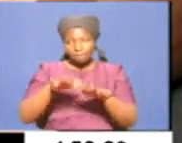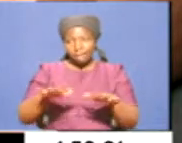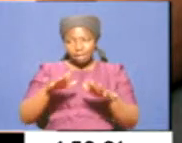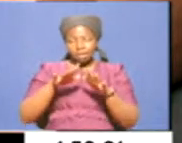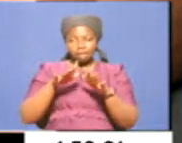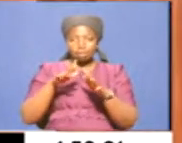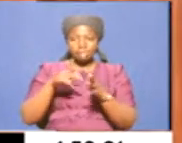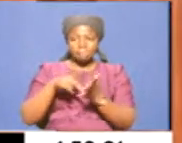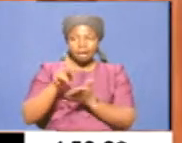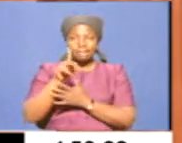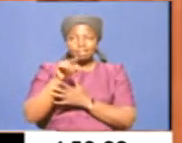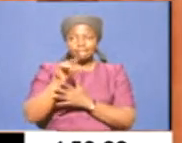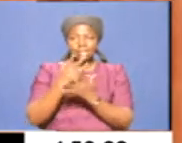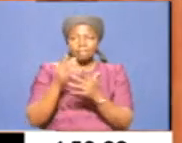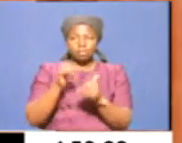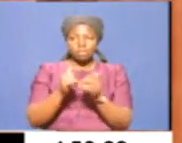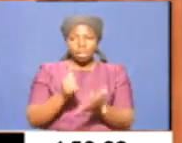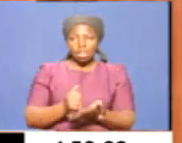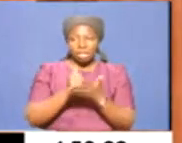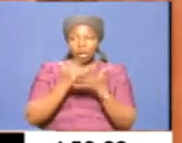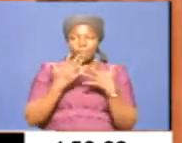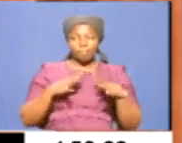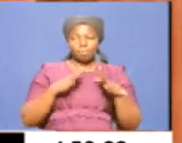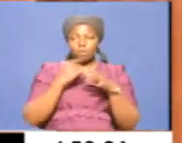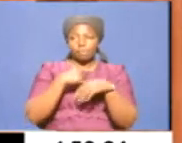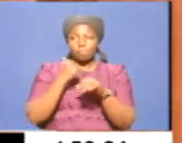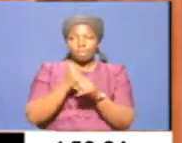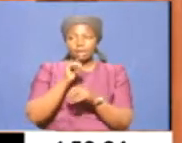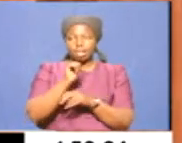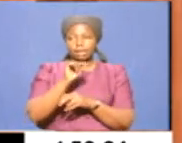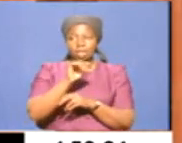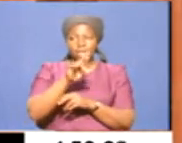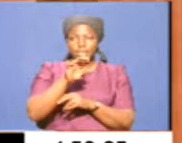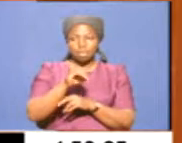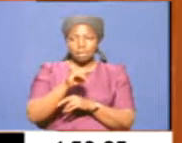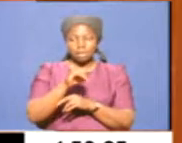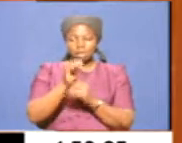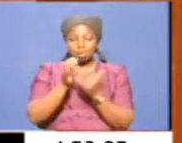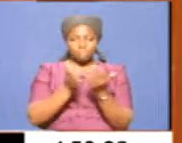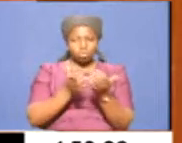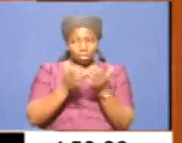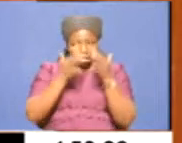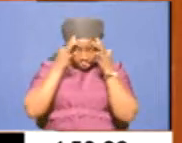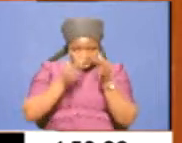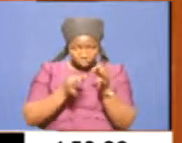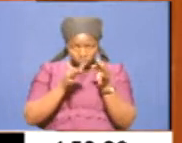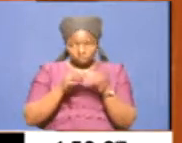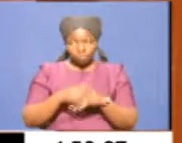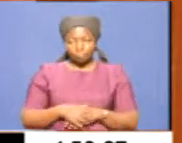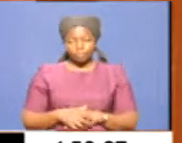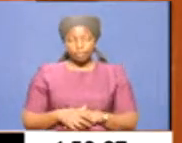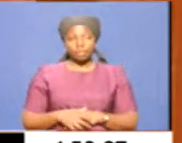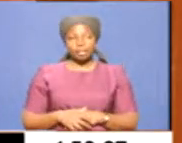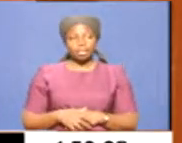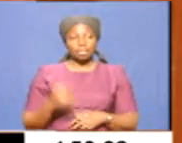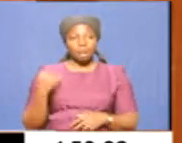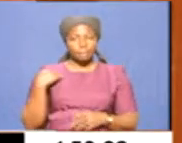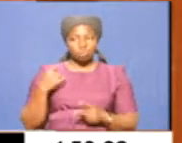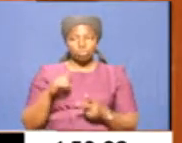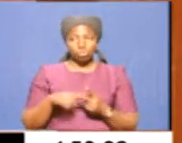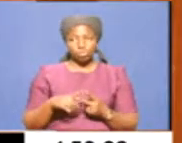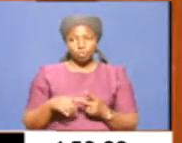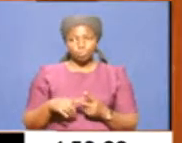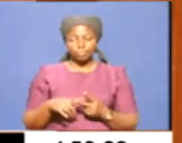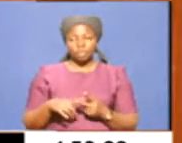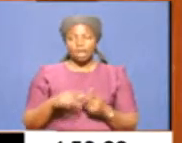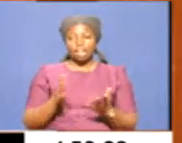to make agribusiness decisions and also drives the decision and choice of what to grow. That's number one. The second thing is to